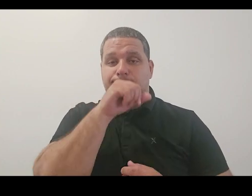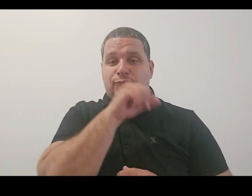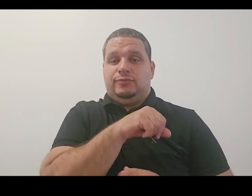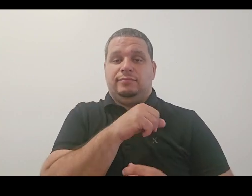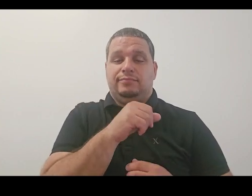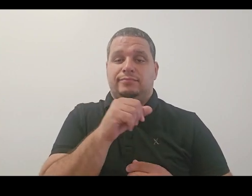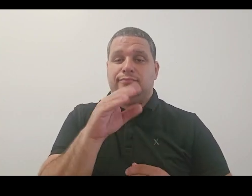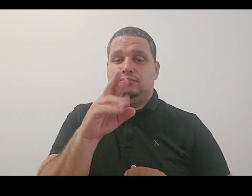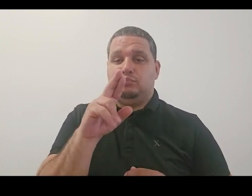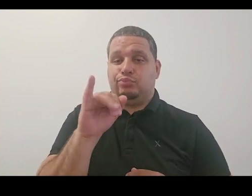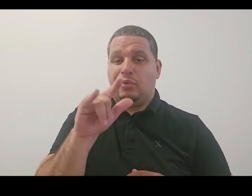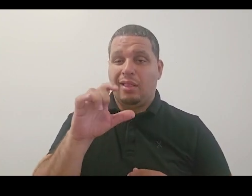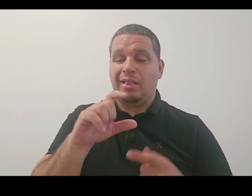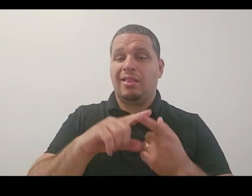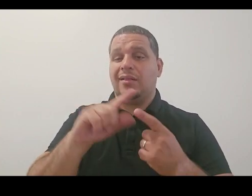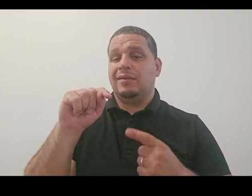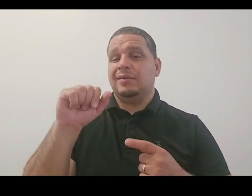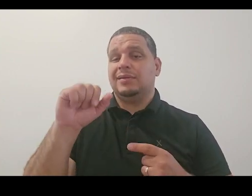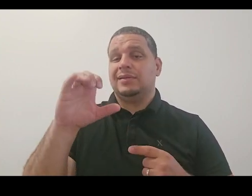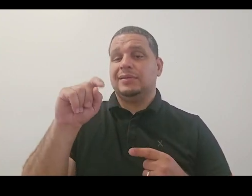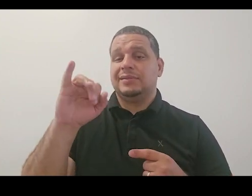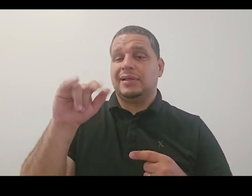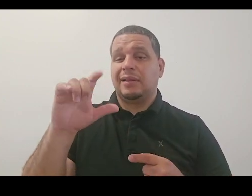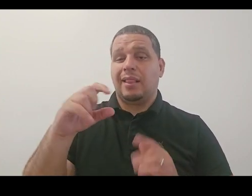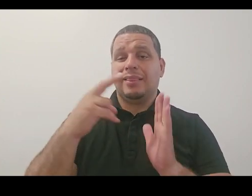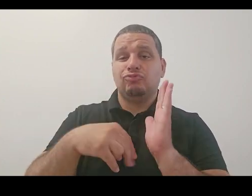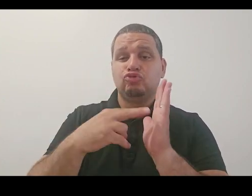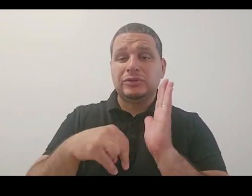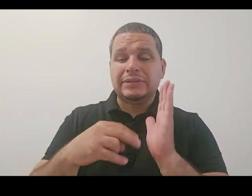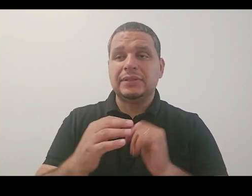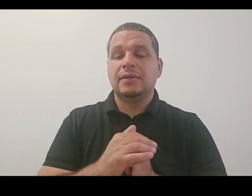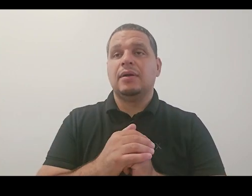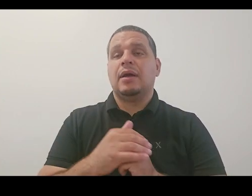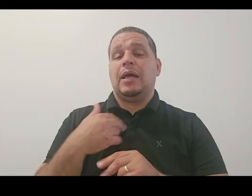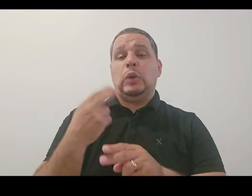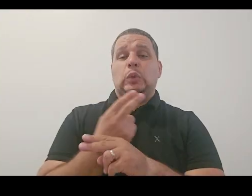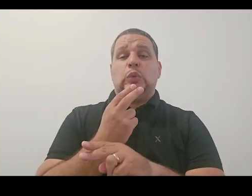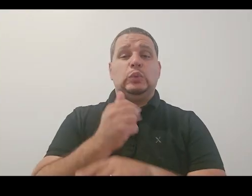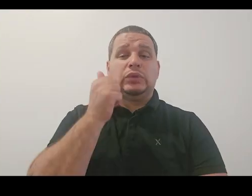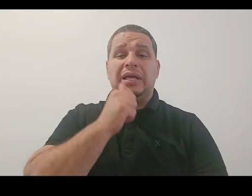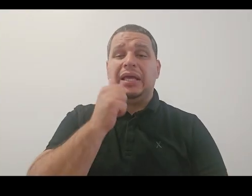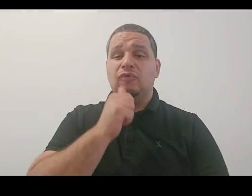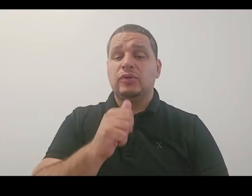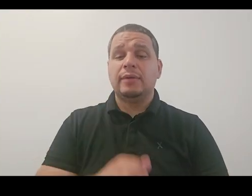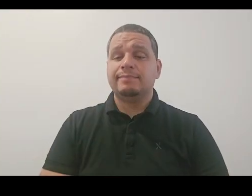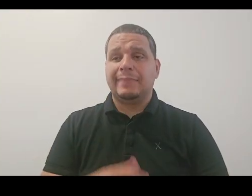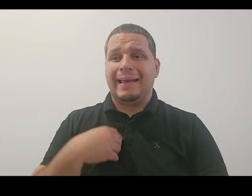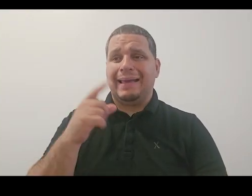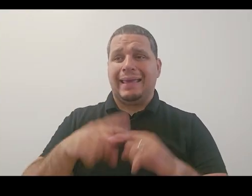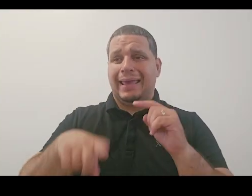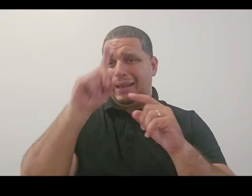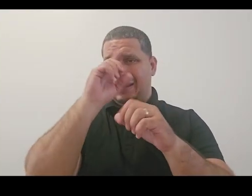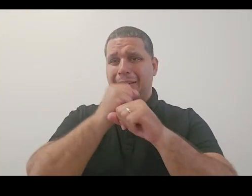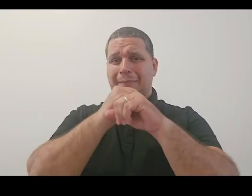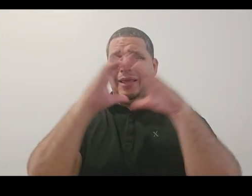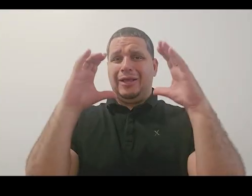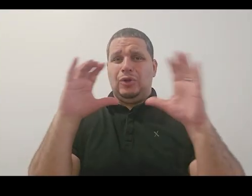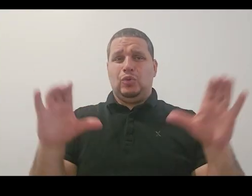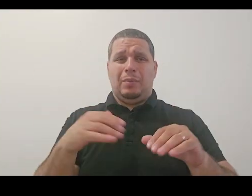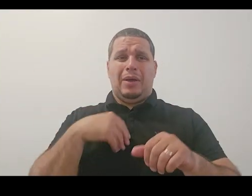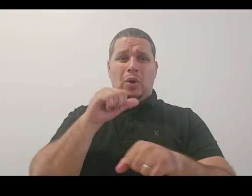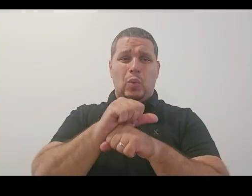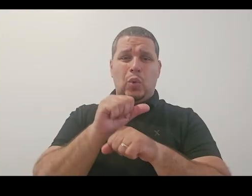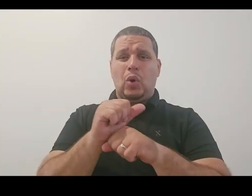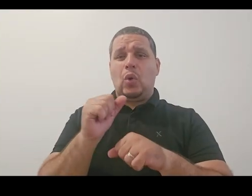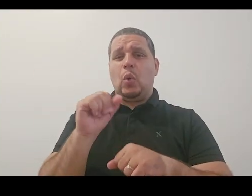braille and tactile literacy. I use it on a daily basis. I can't imagine doing my work or going through my